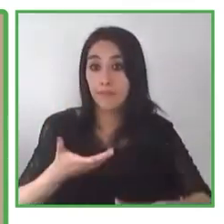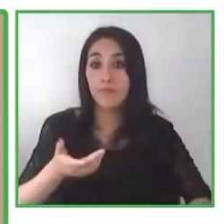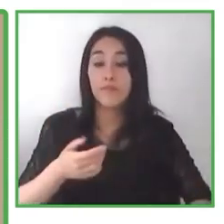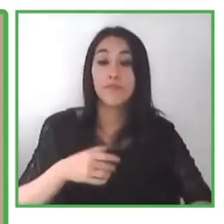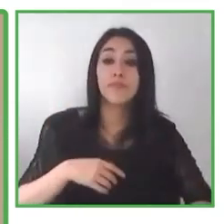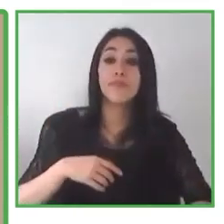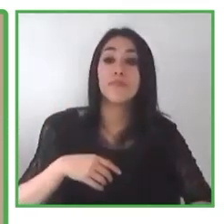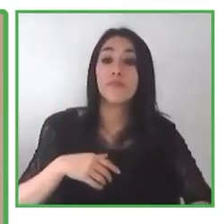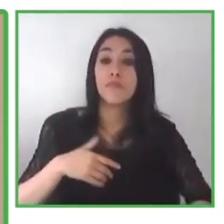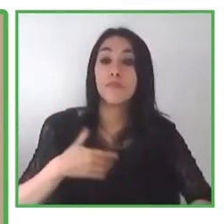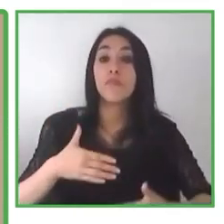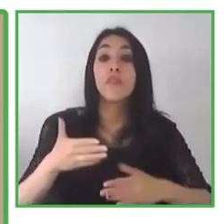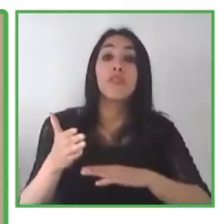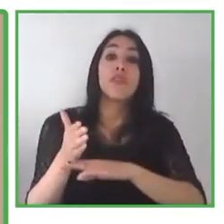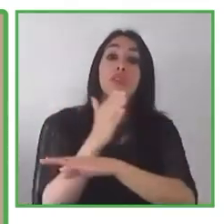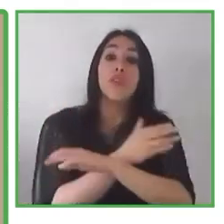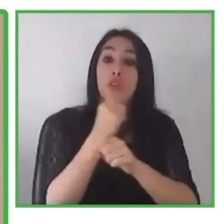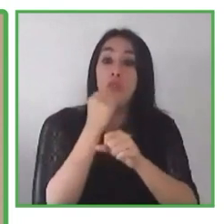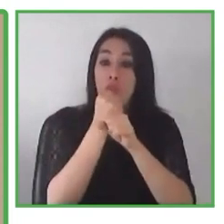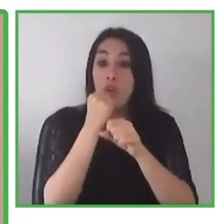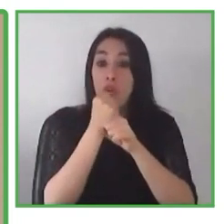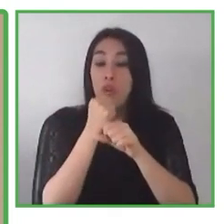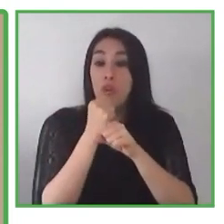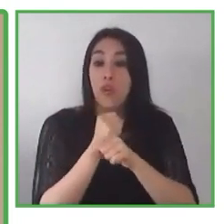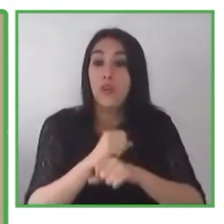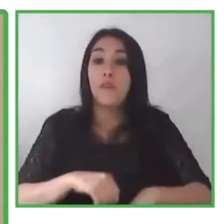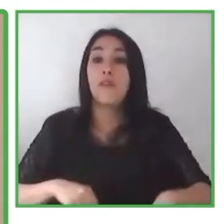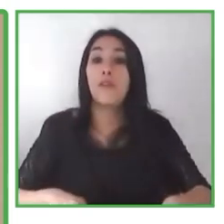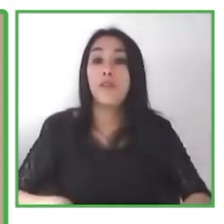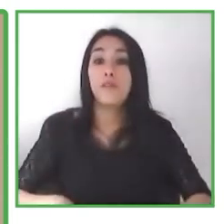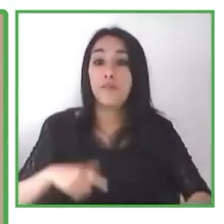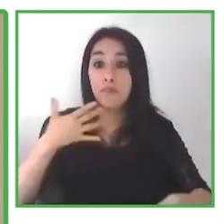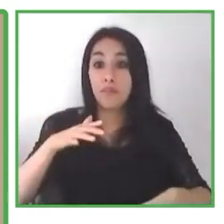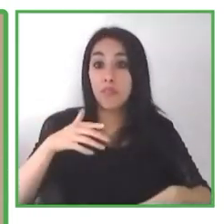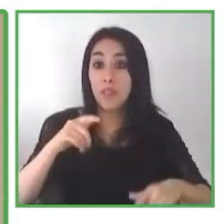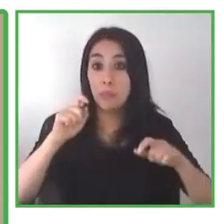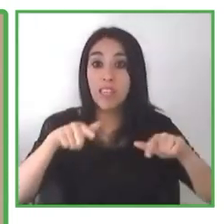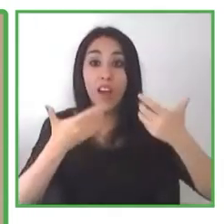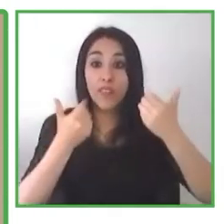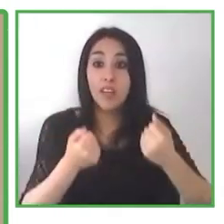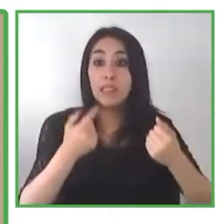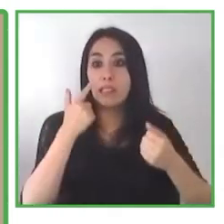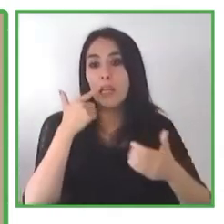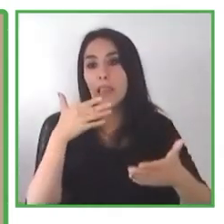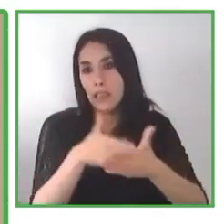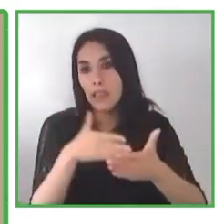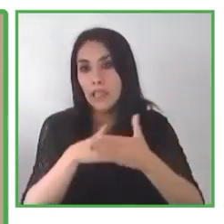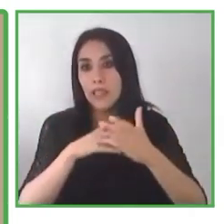more than a half of people with disabilities started working remotely,